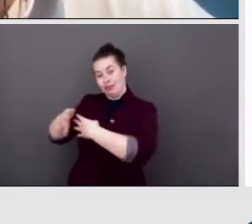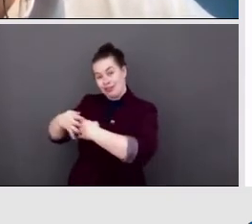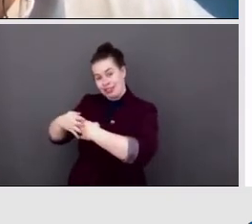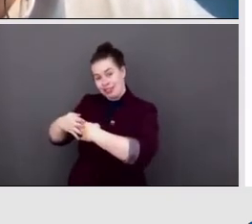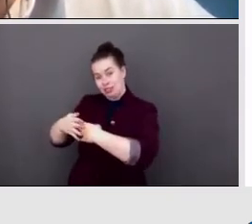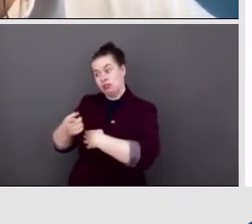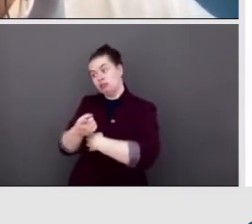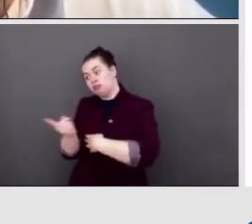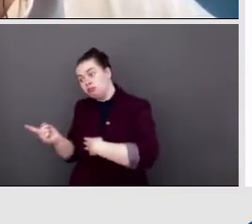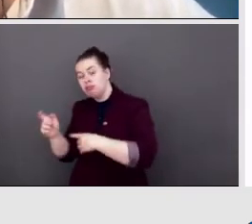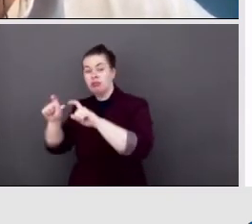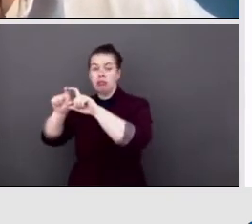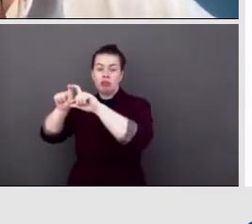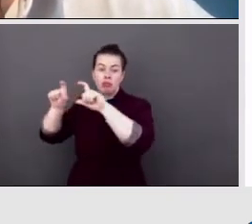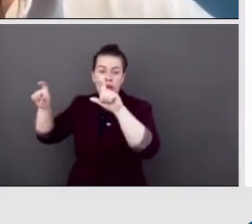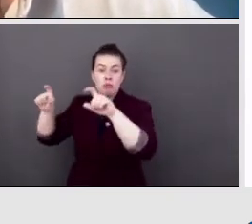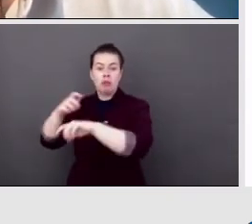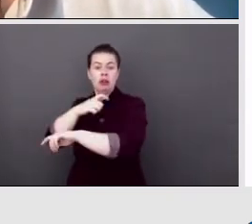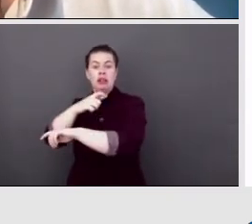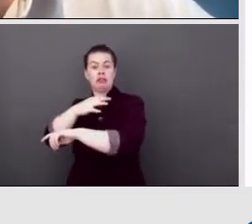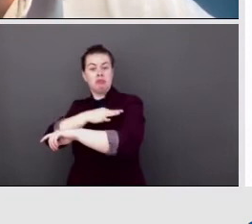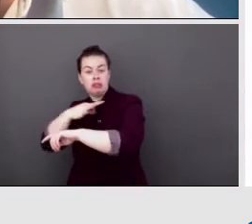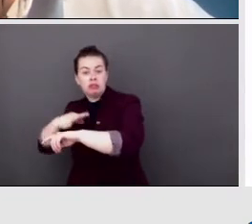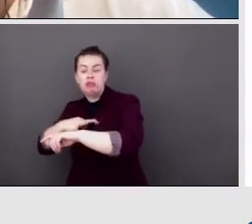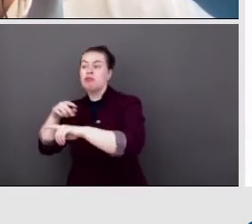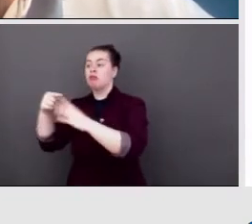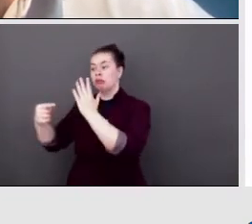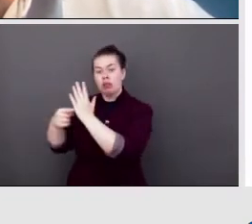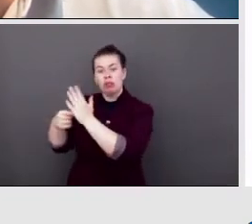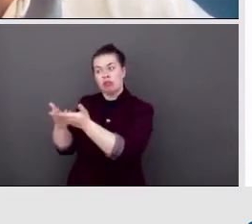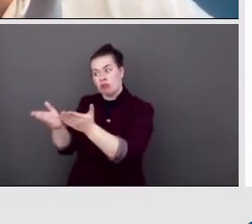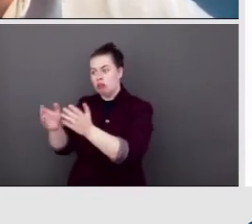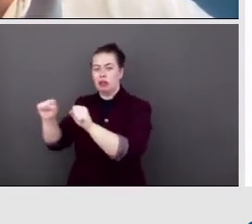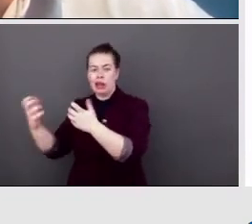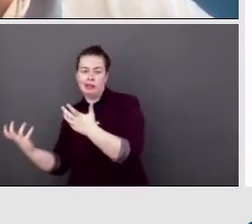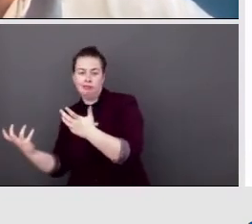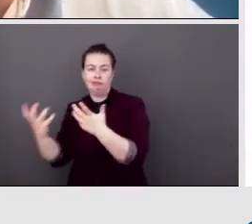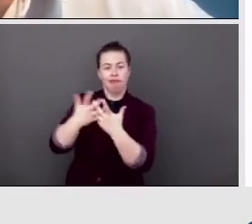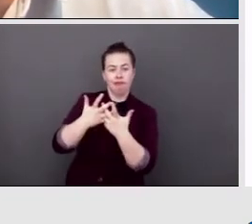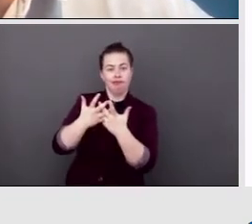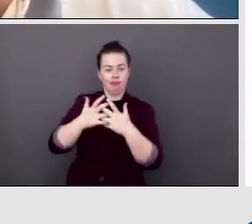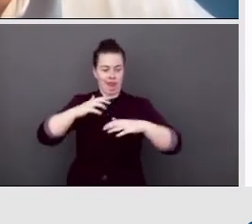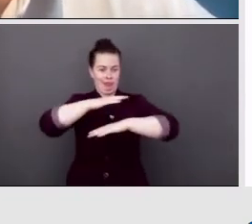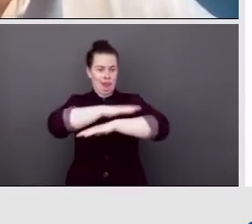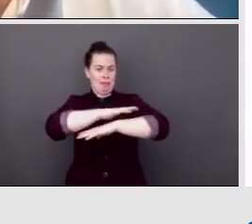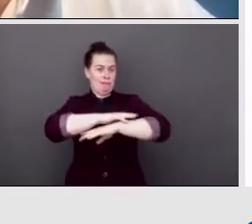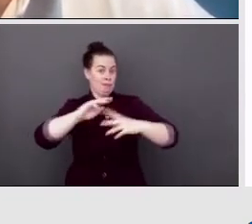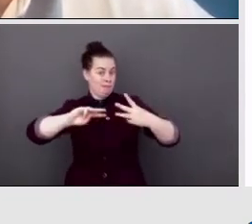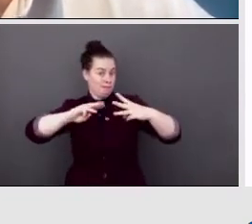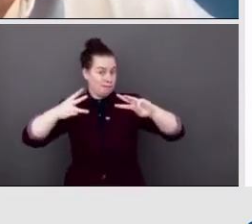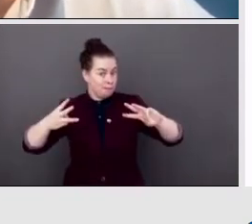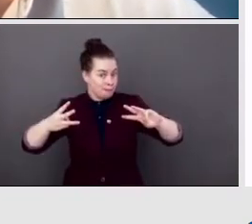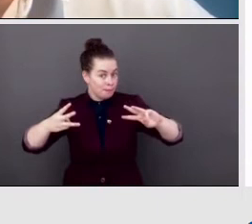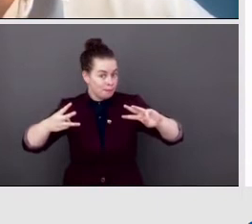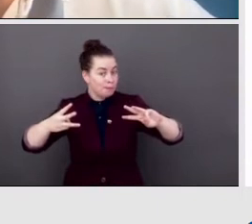us to connect with IoT devices and create a gateway to connect any other third-party solutions, and